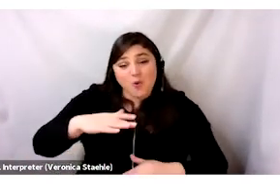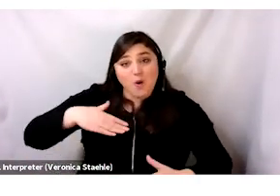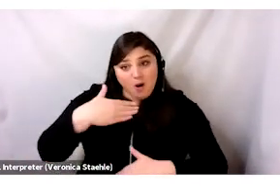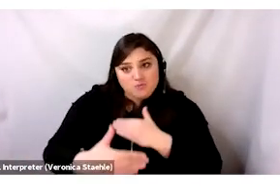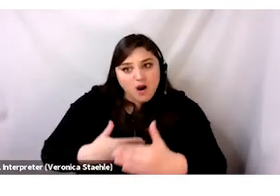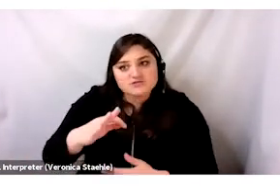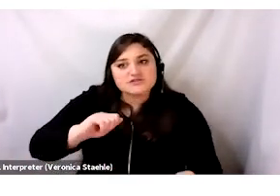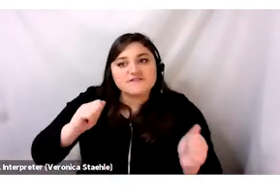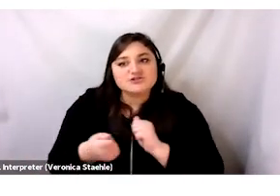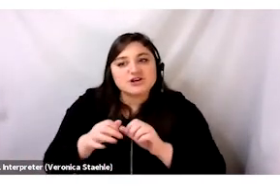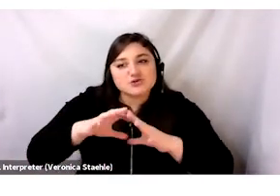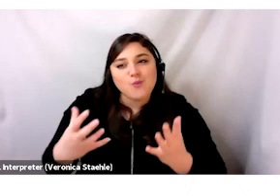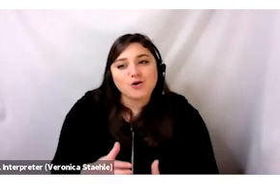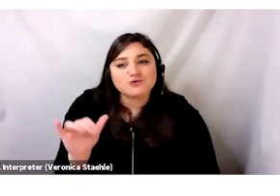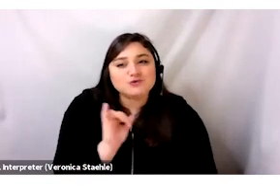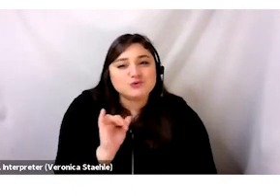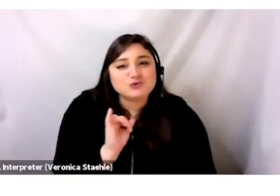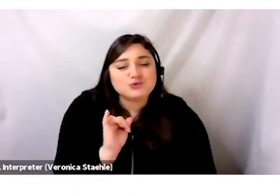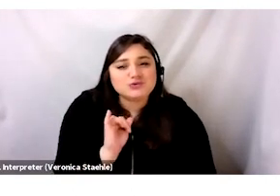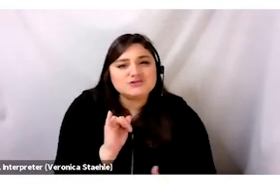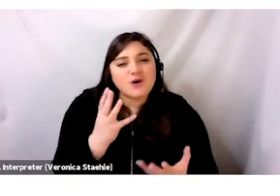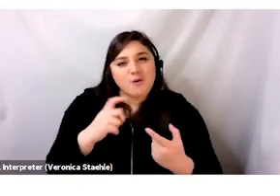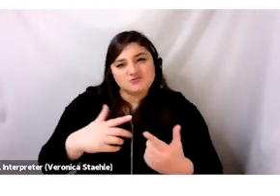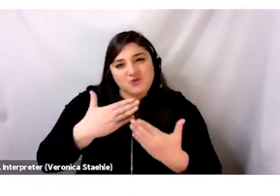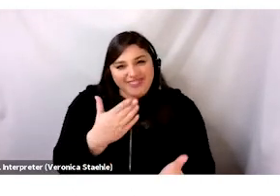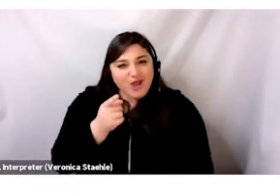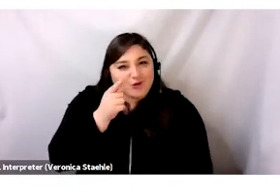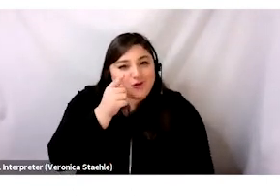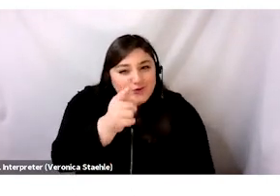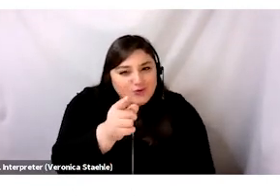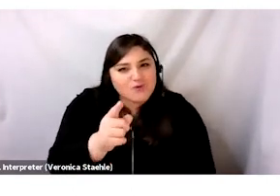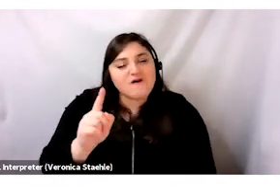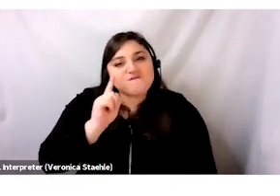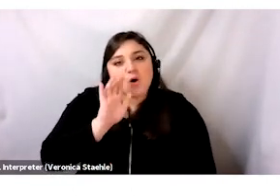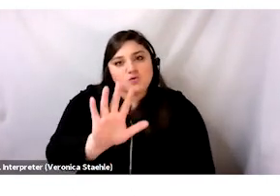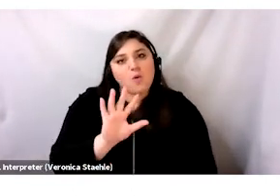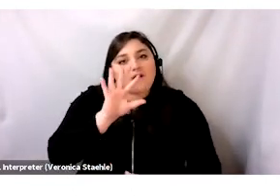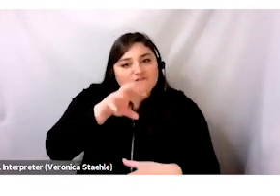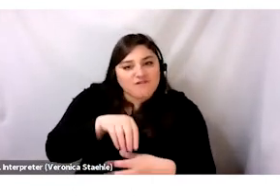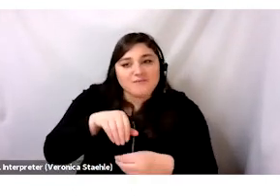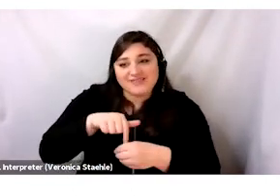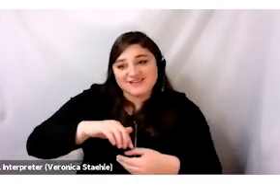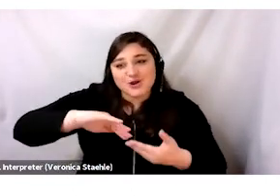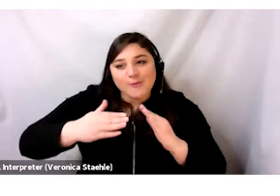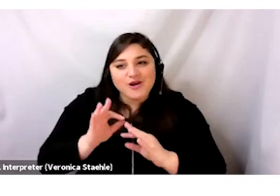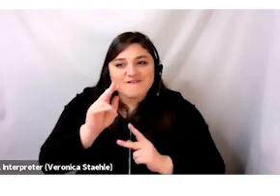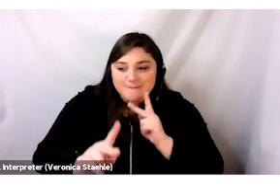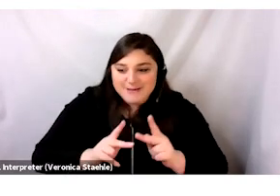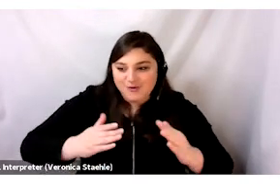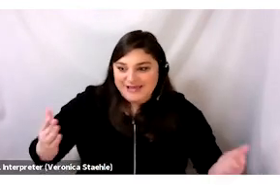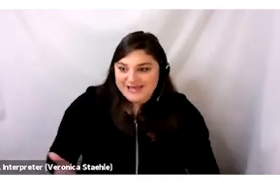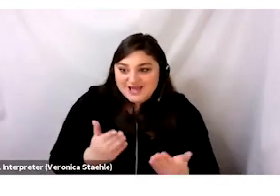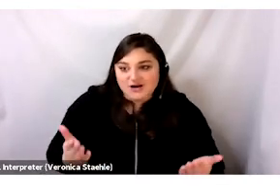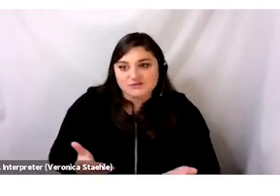really thank you for um, being part of this community of people who are